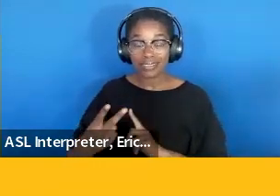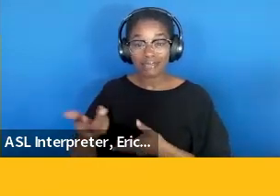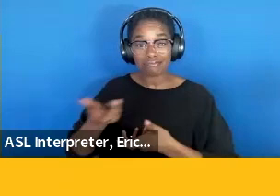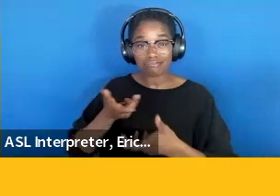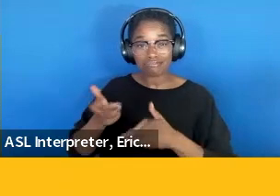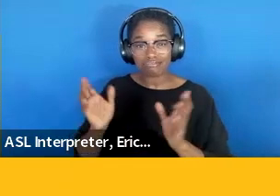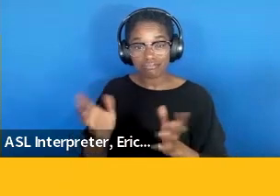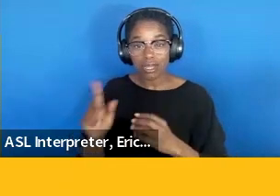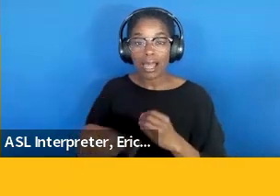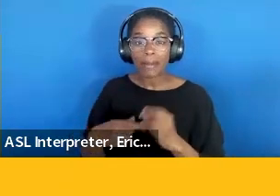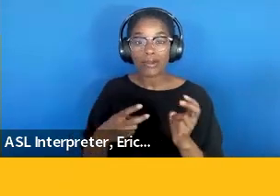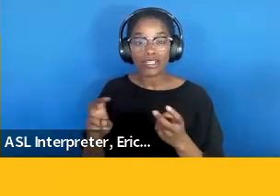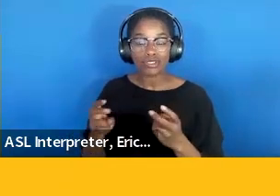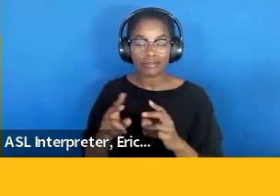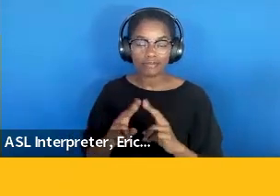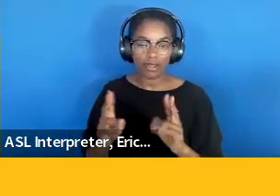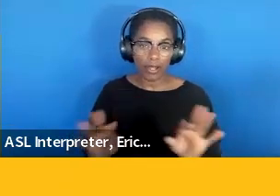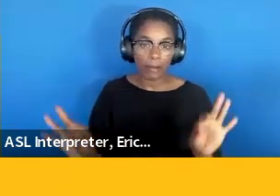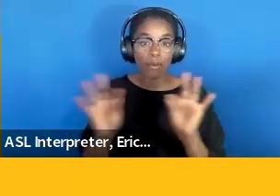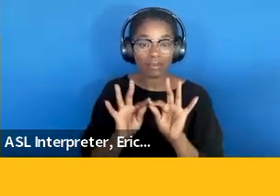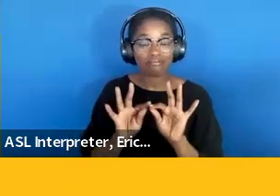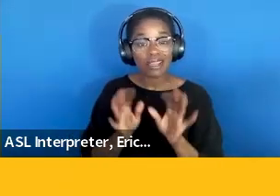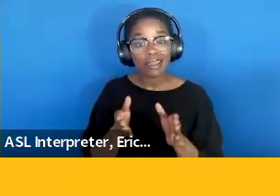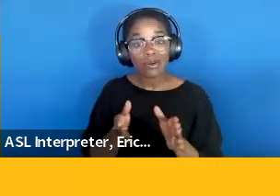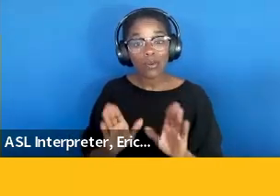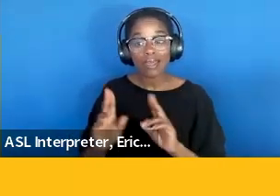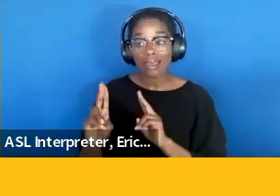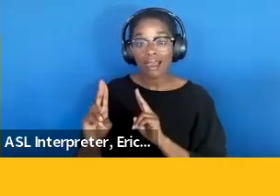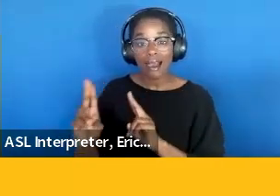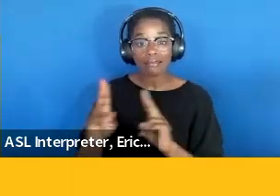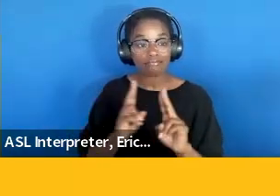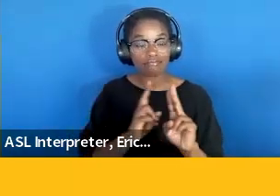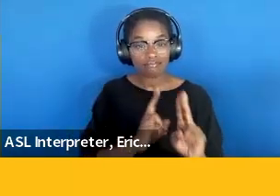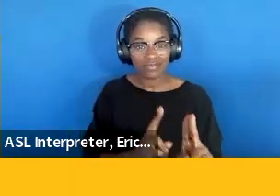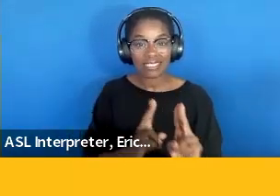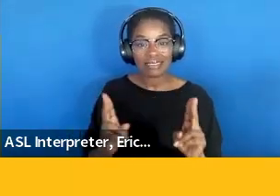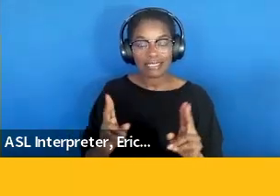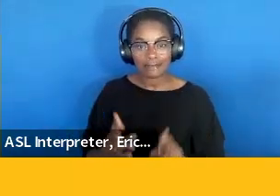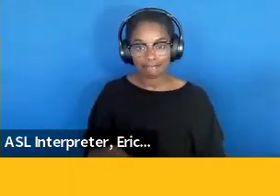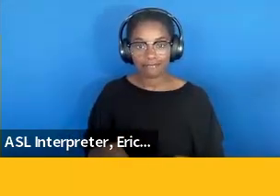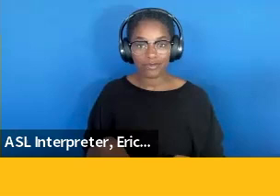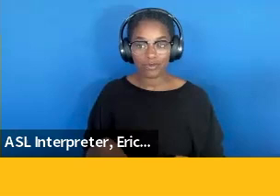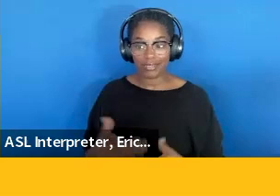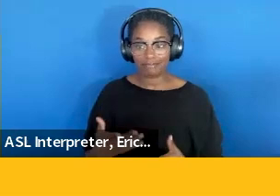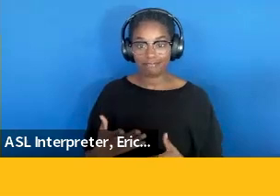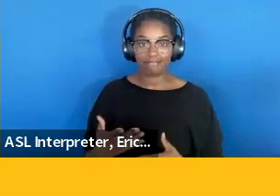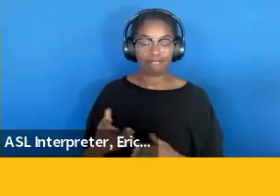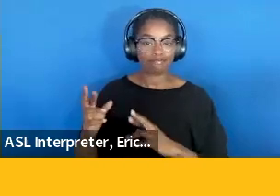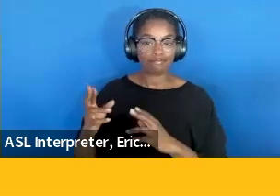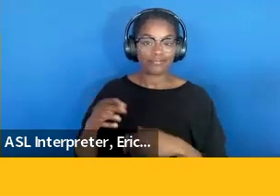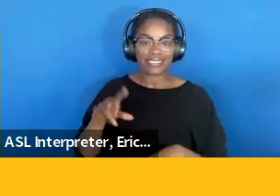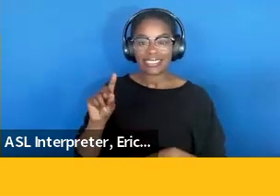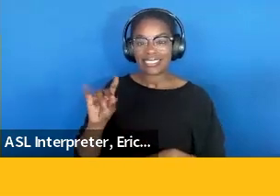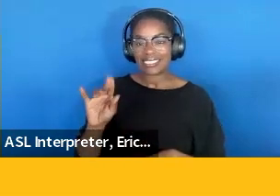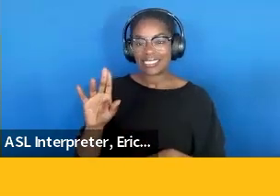issues of great importance in a manner that honors the inherent dignity within each of us. This means